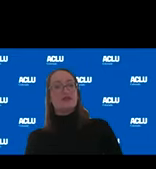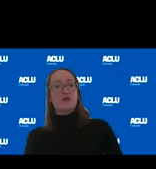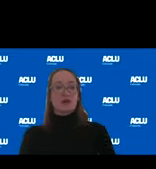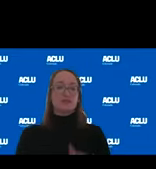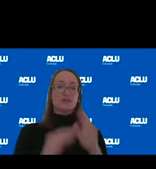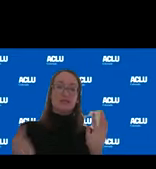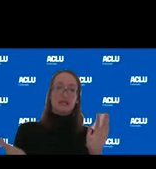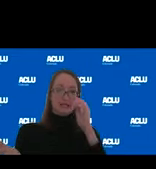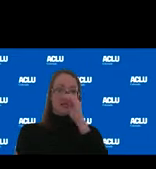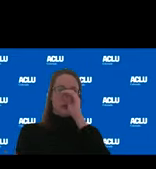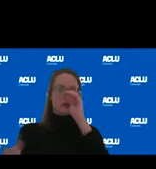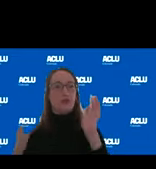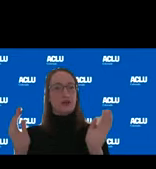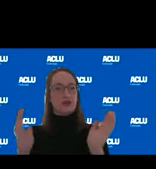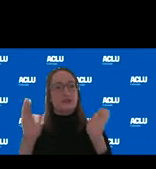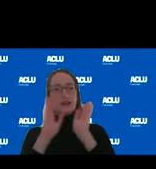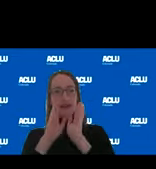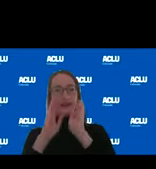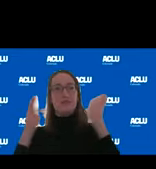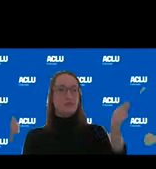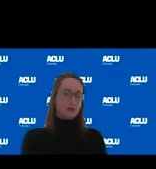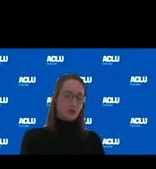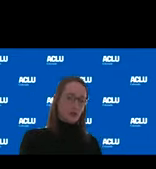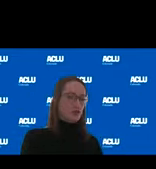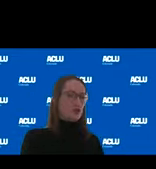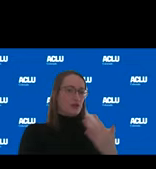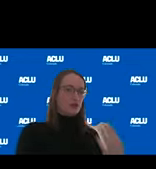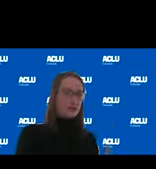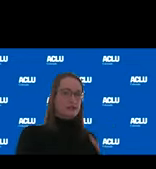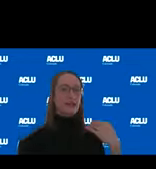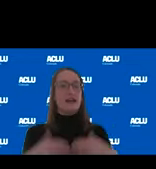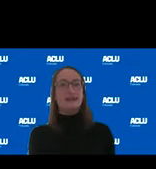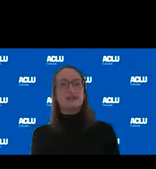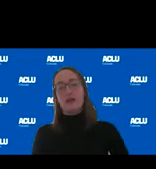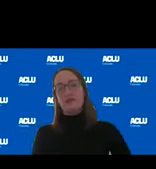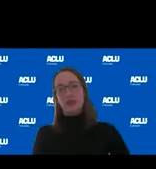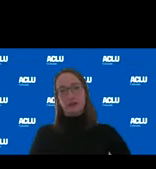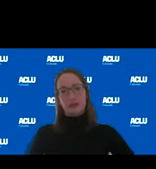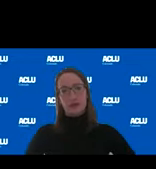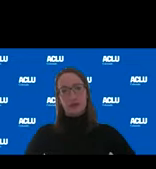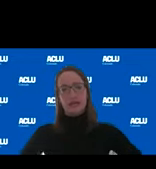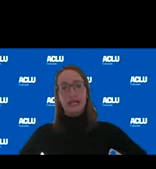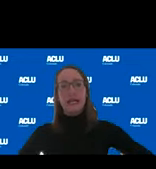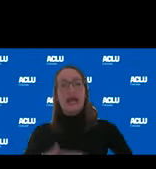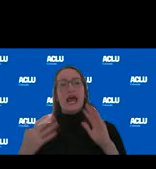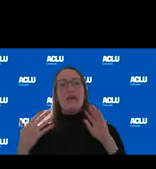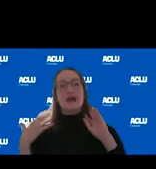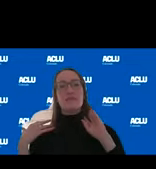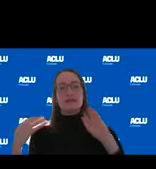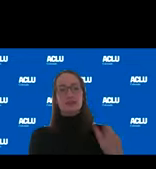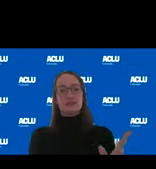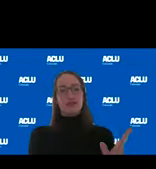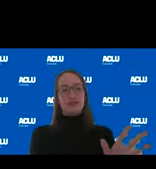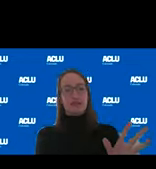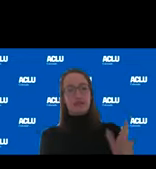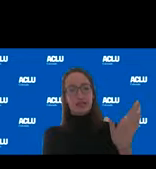is, of course, to mobilize ACLU supporters, you, the audience, and to advocate in your community. And that might